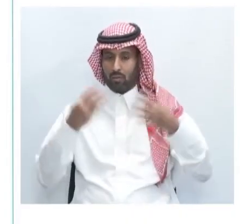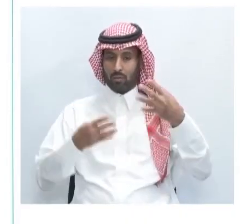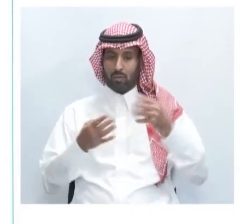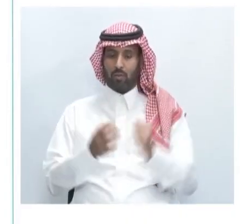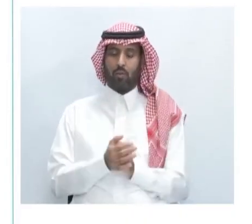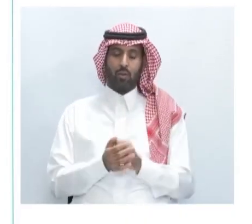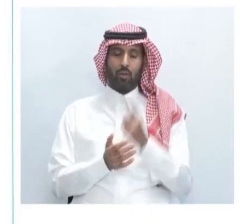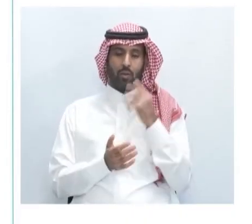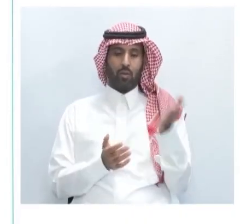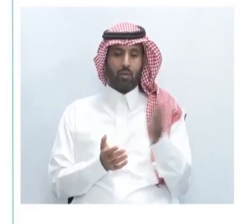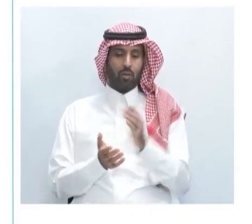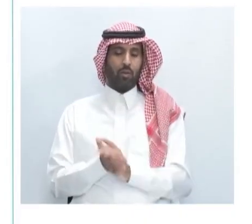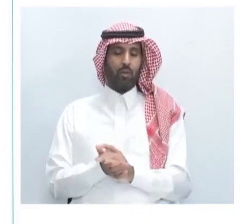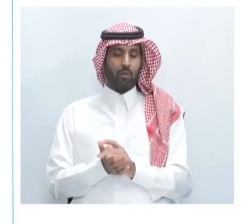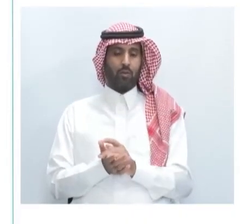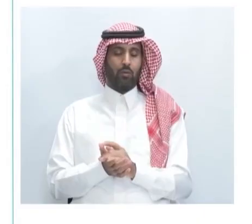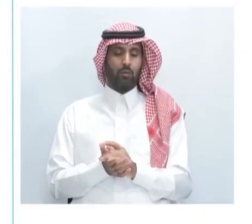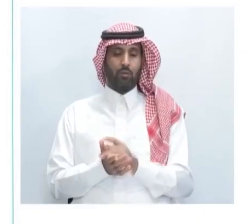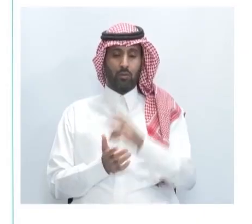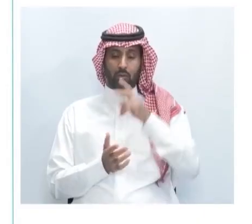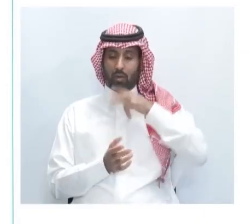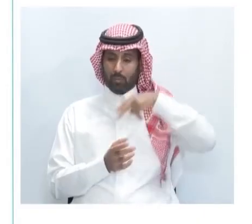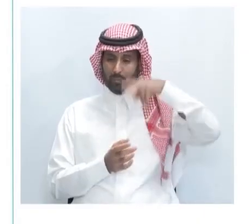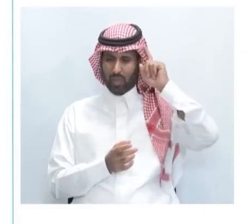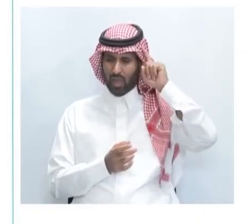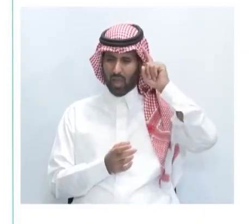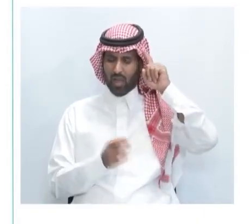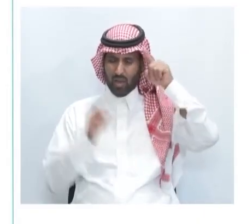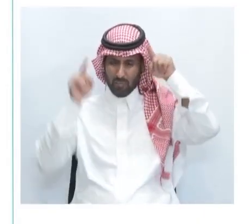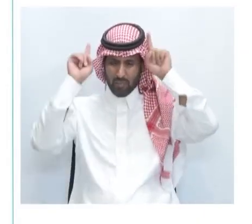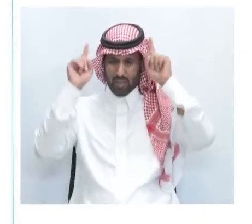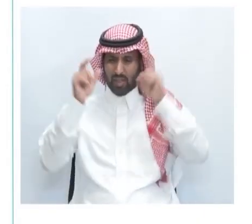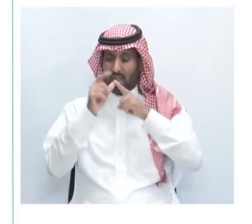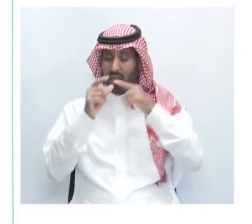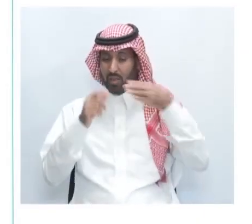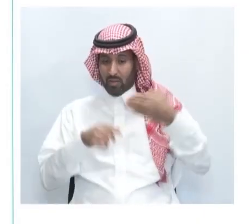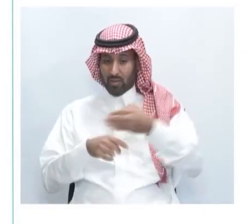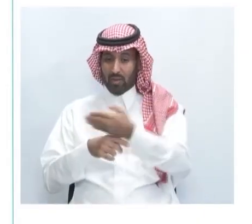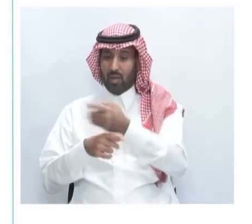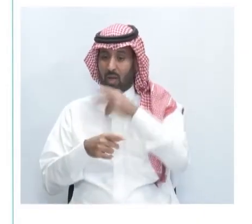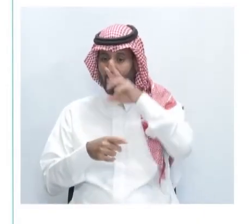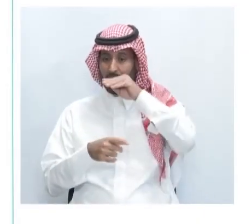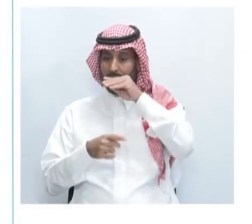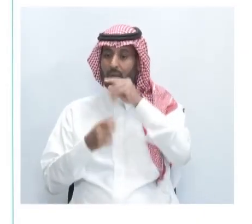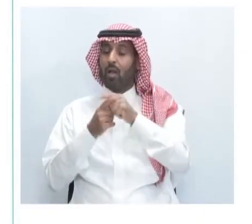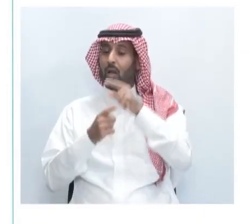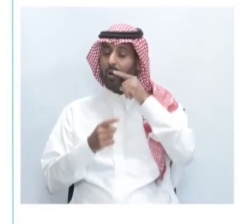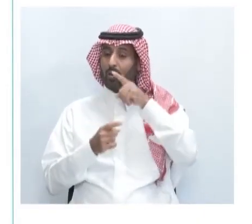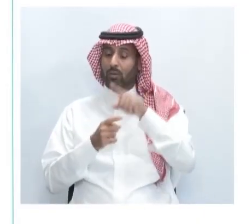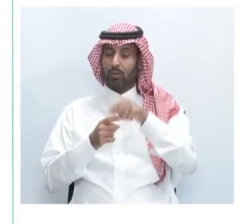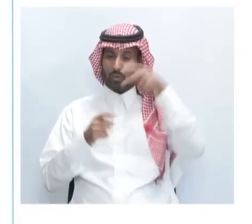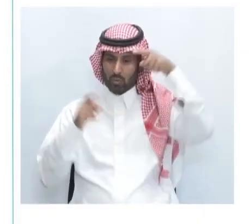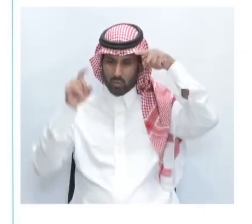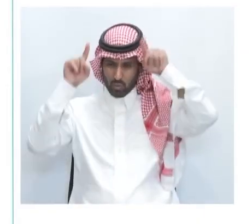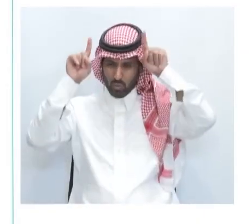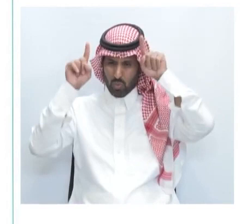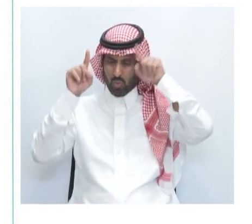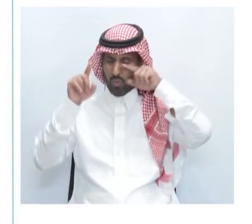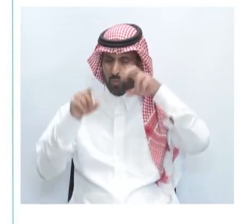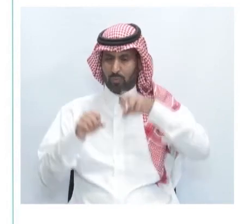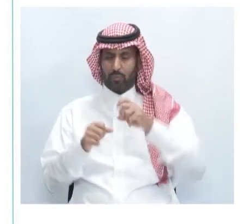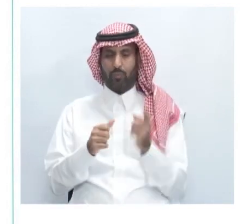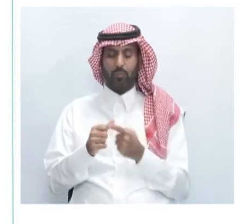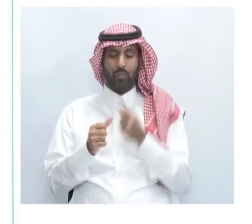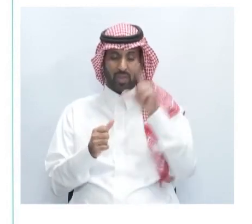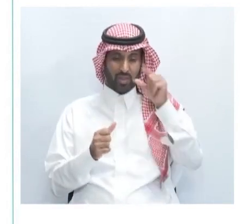page. Okay, now we have rabbit, a fish, a duck, and we have a ball. Okay, ball. Okay, now